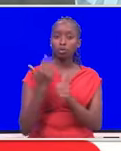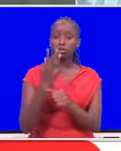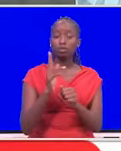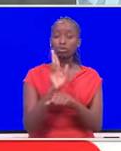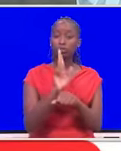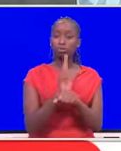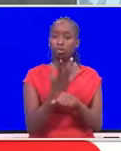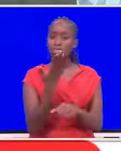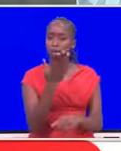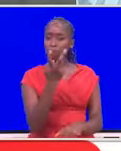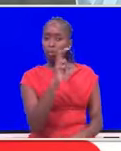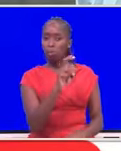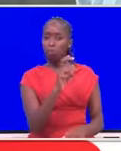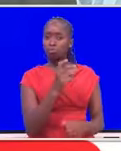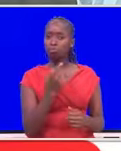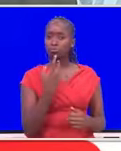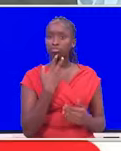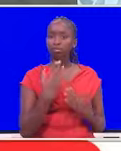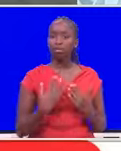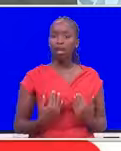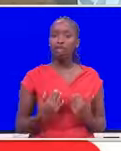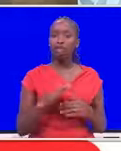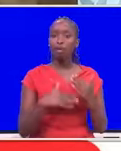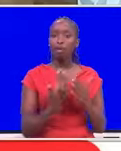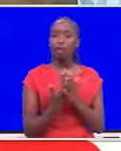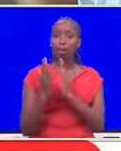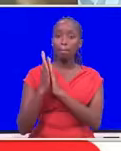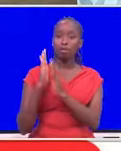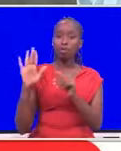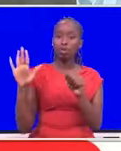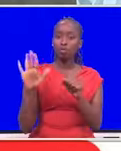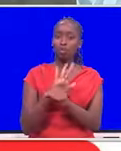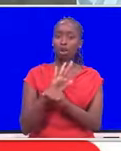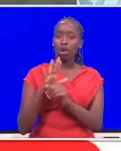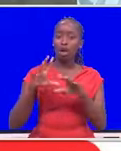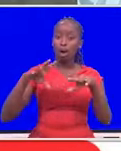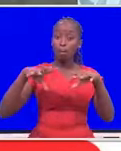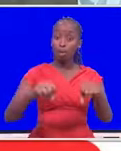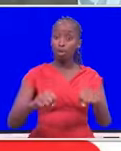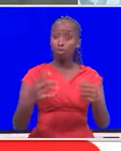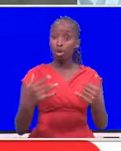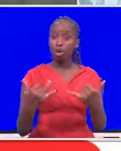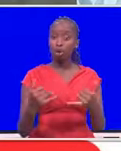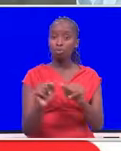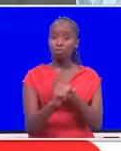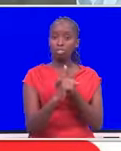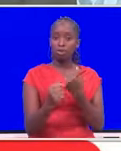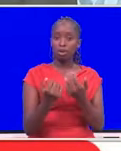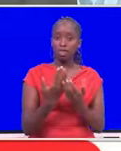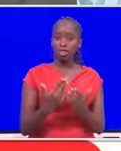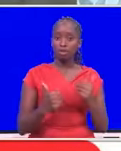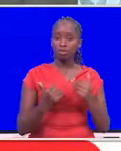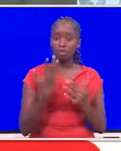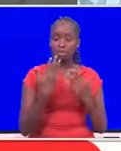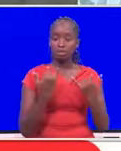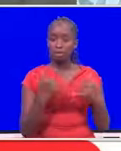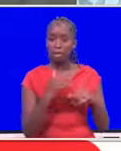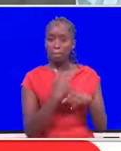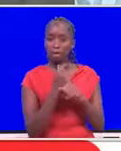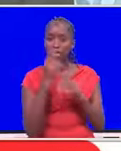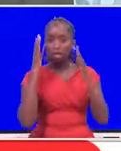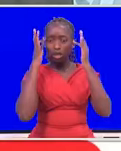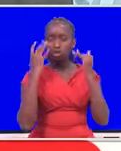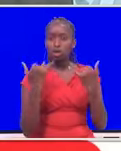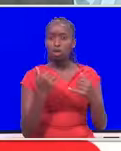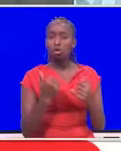wakaangalia wakaona all the buses were fully booked by other schools prior, so hainge kuwa tikitu wange make a decision na seme okay sawa